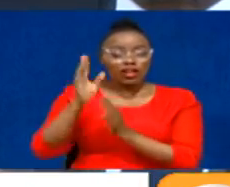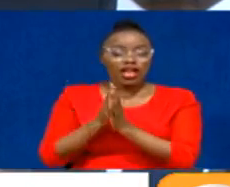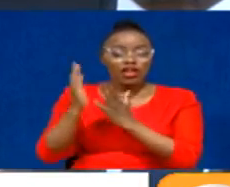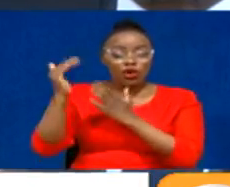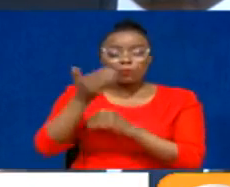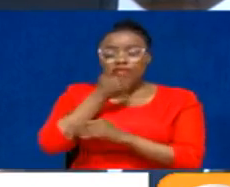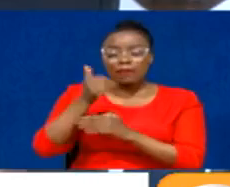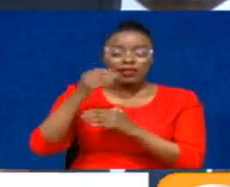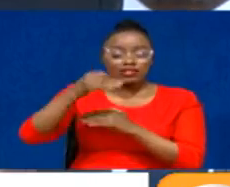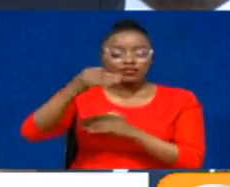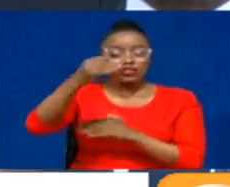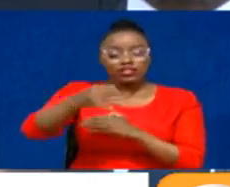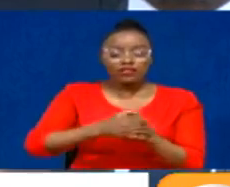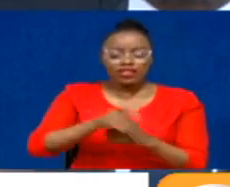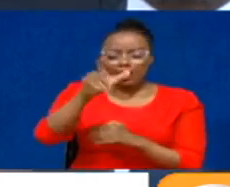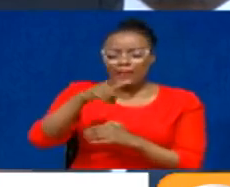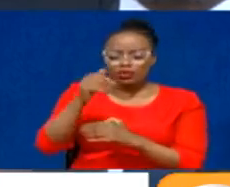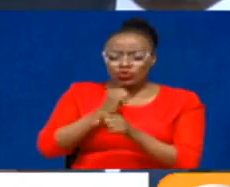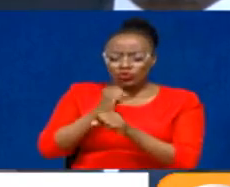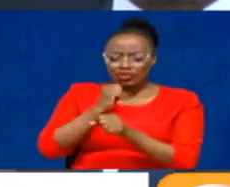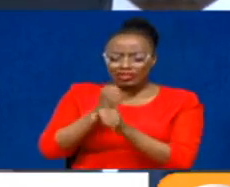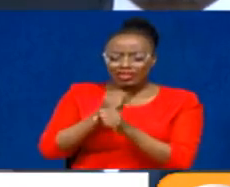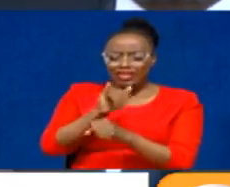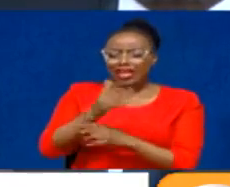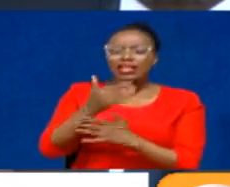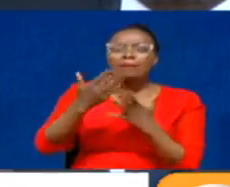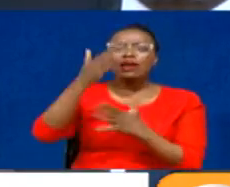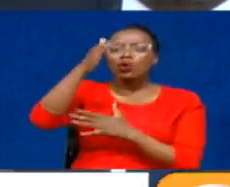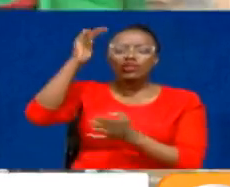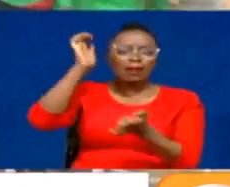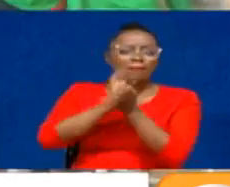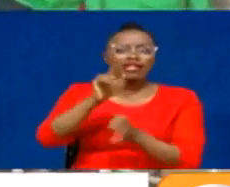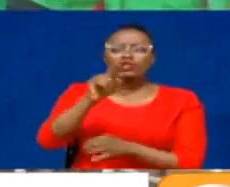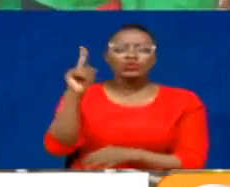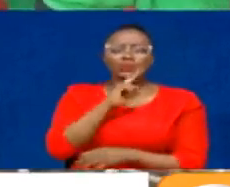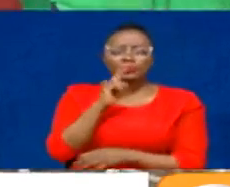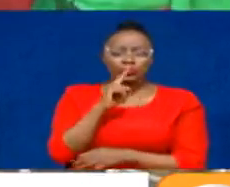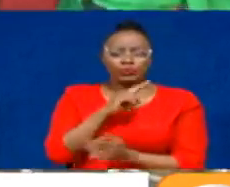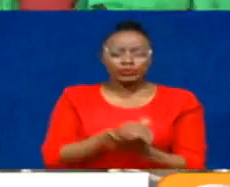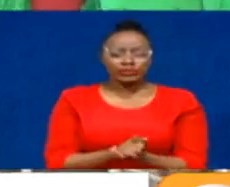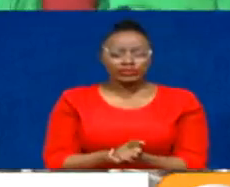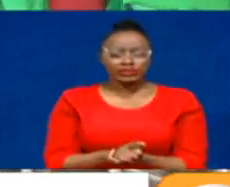hoping for the best in the future. And whoever did this, may thunder strike you.